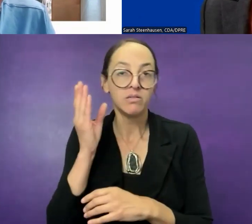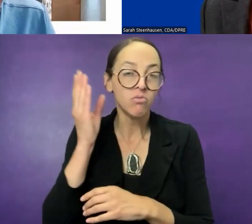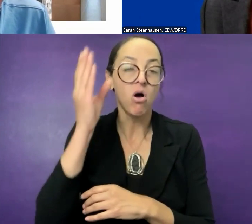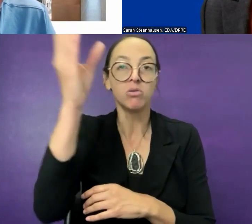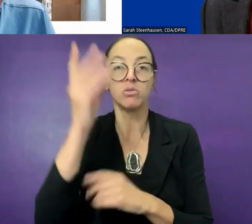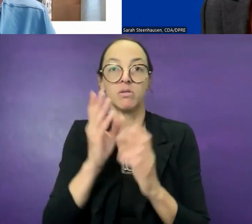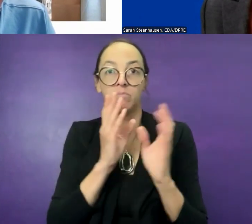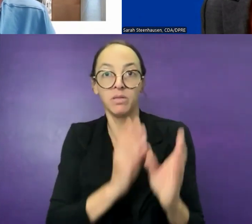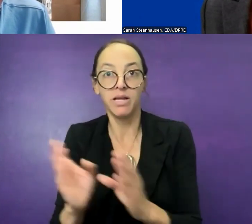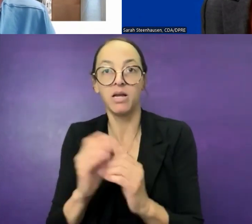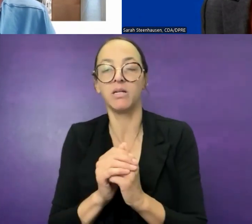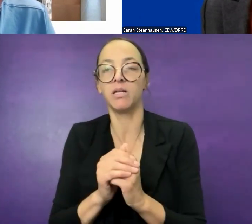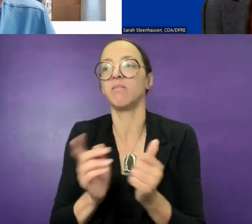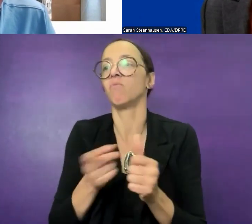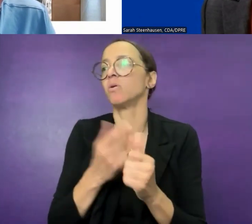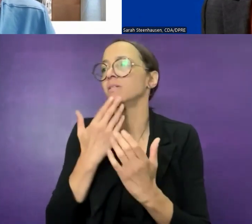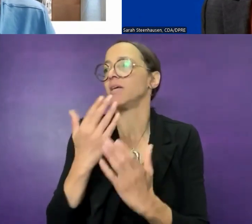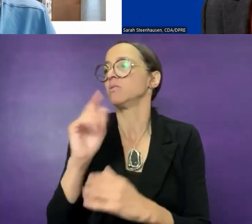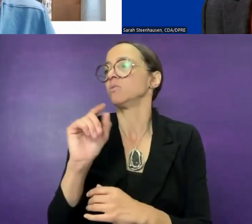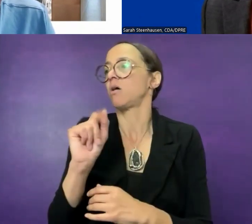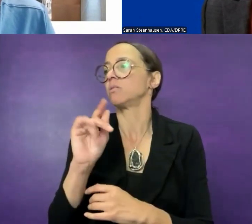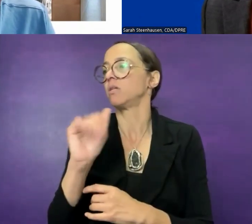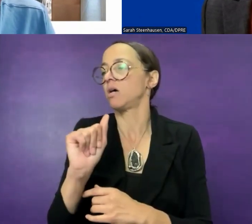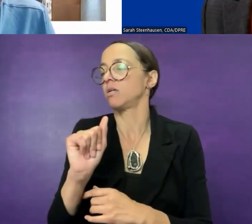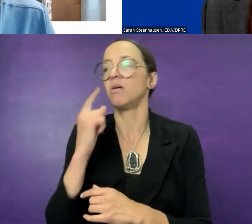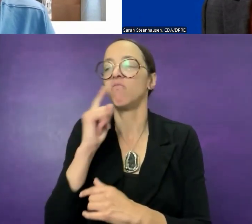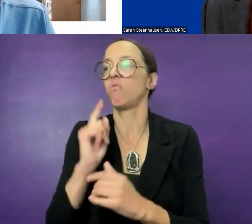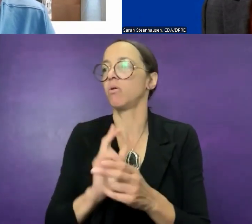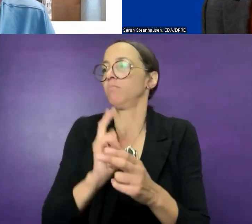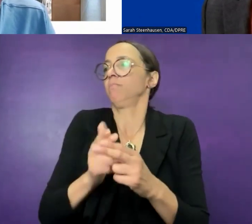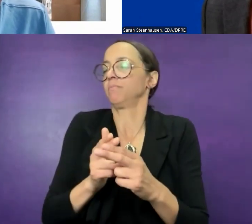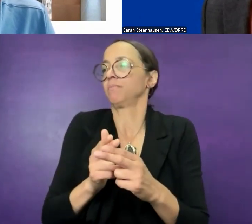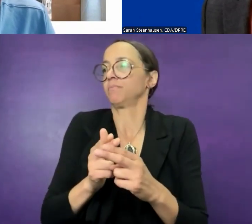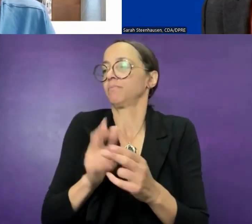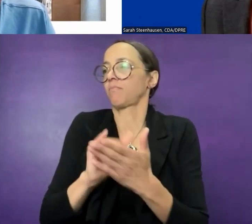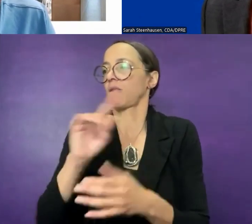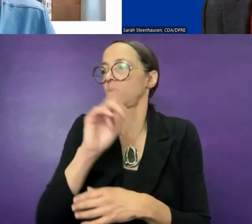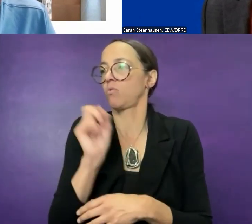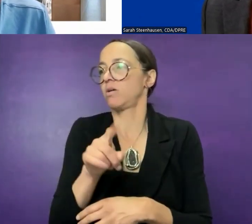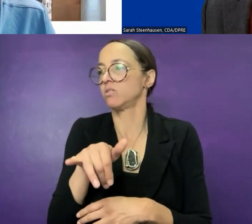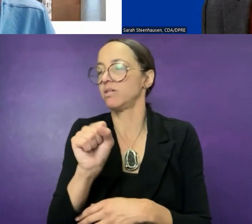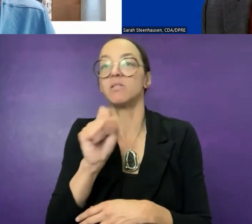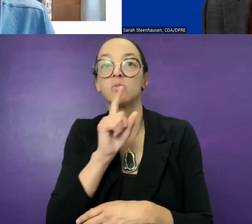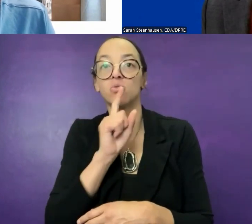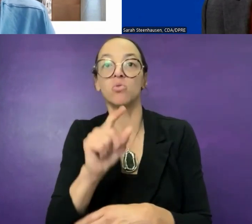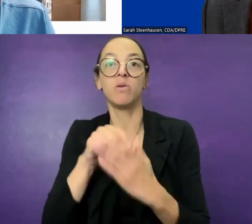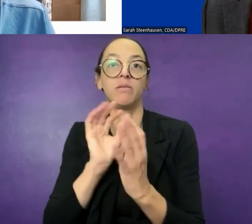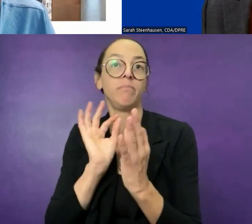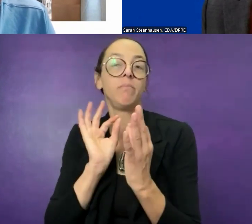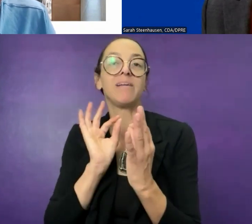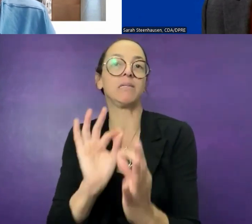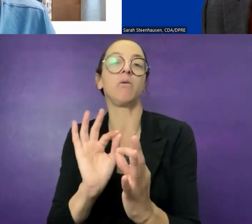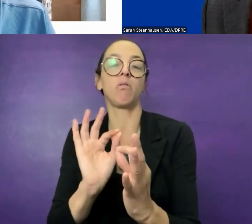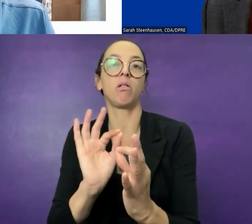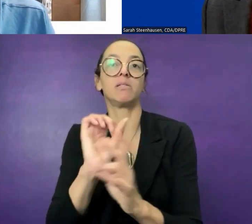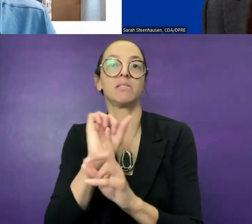issue you raise. It is true that in an ideal situation, everyone would have these conversations